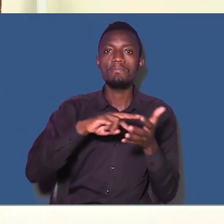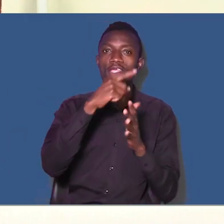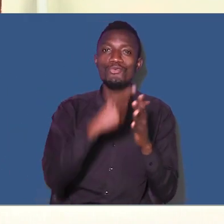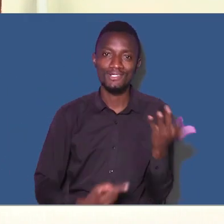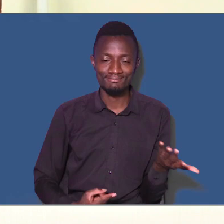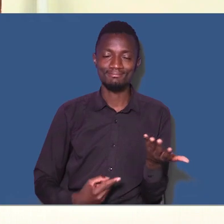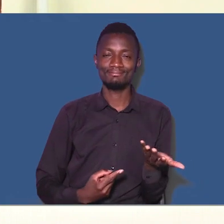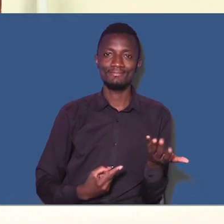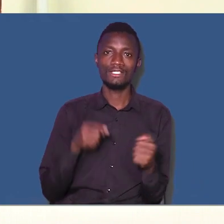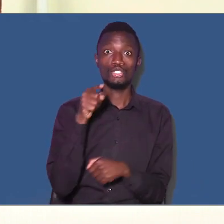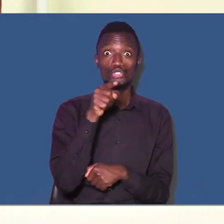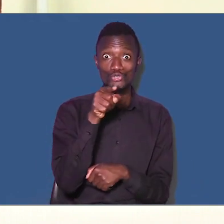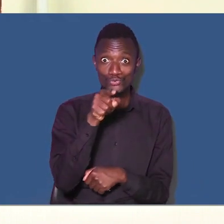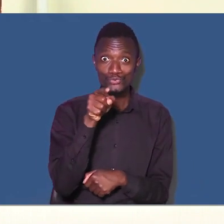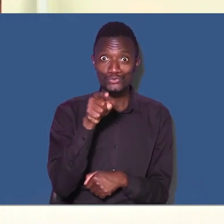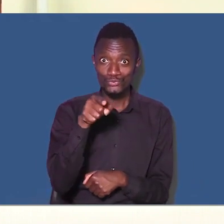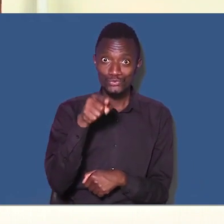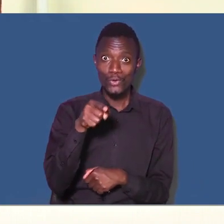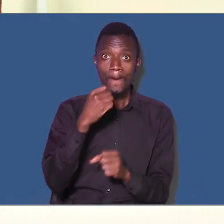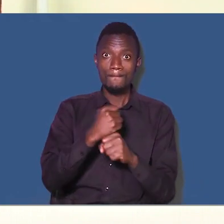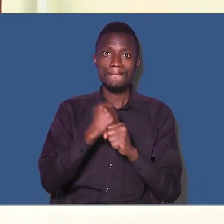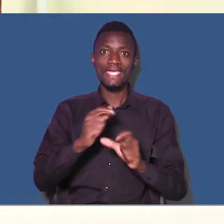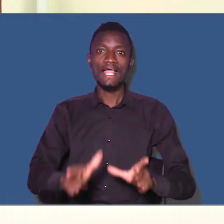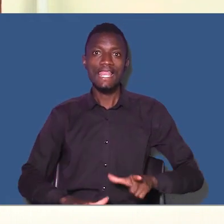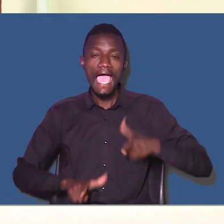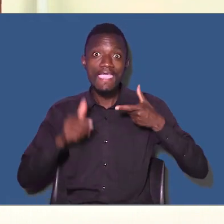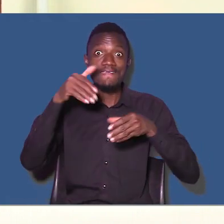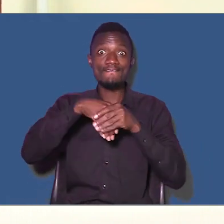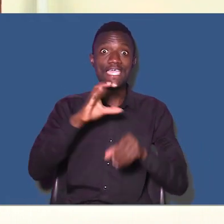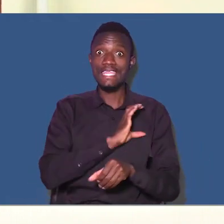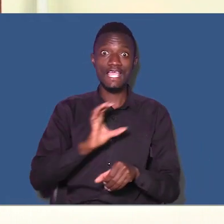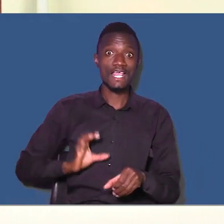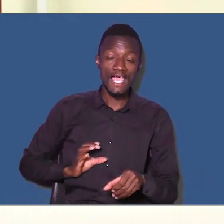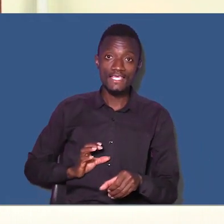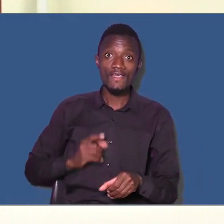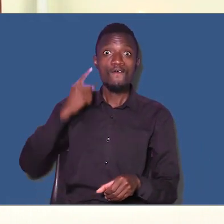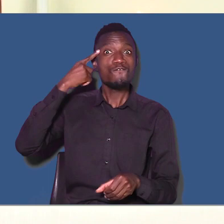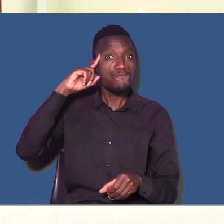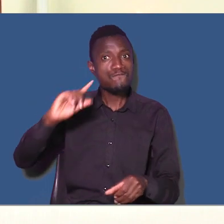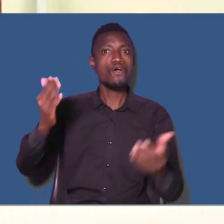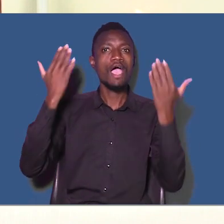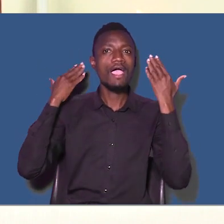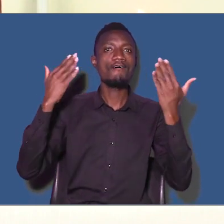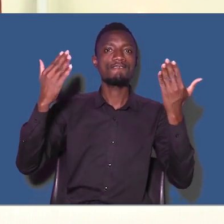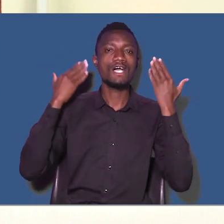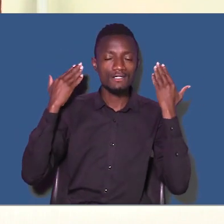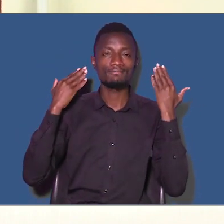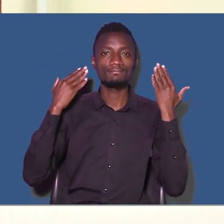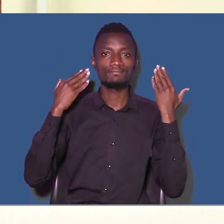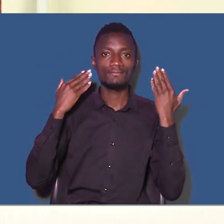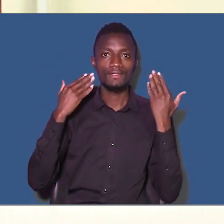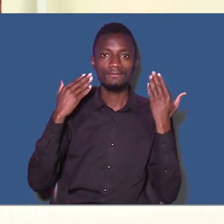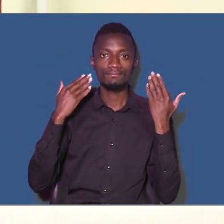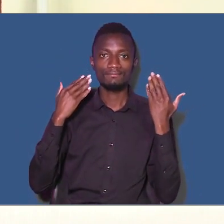are made alive in Christ for eternity. Before one can know the abundant